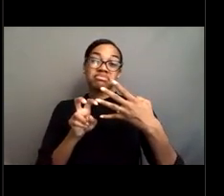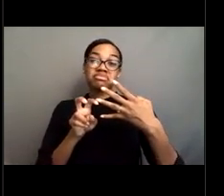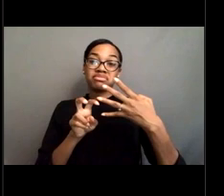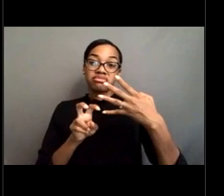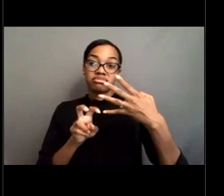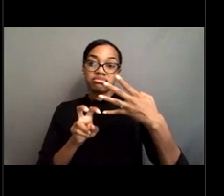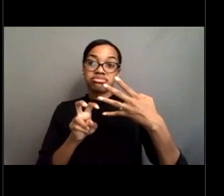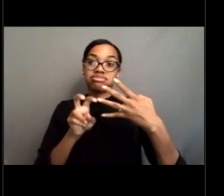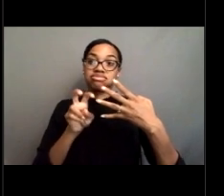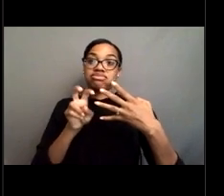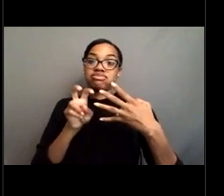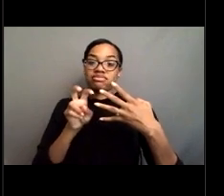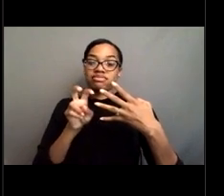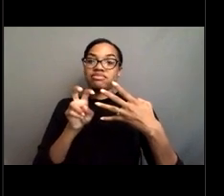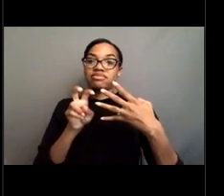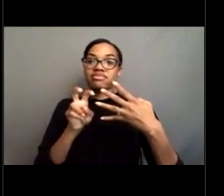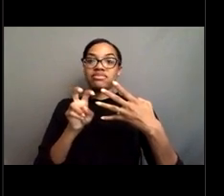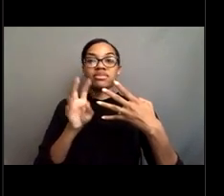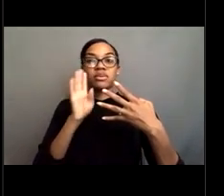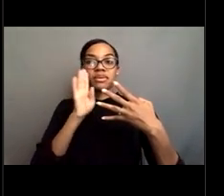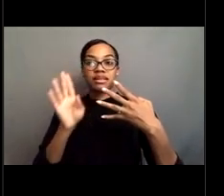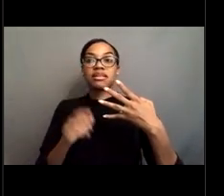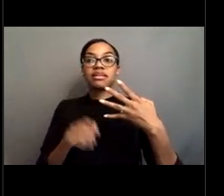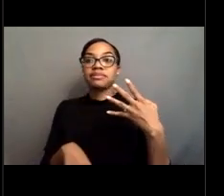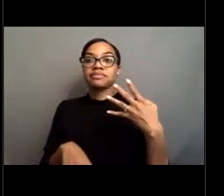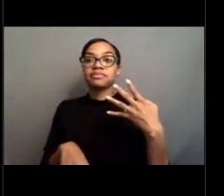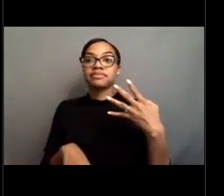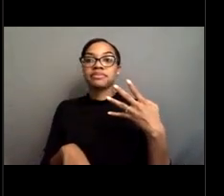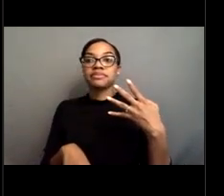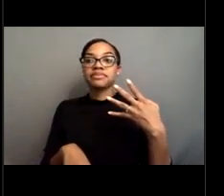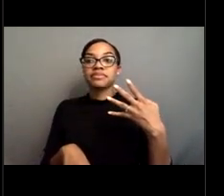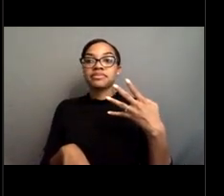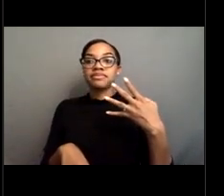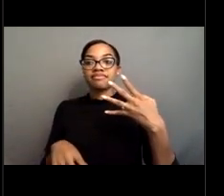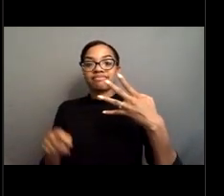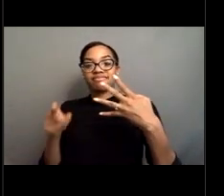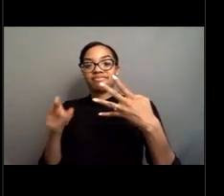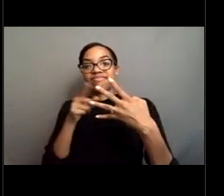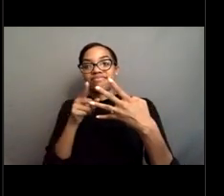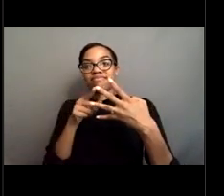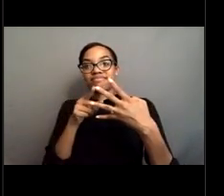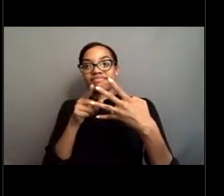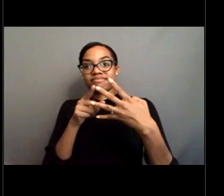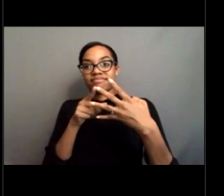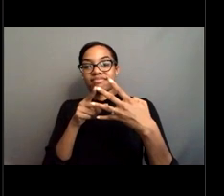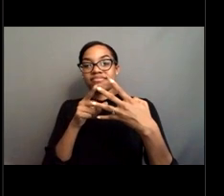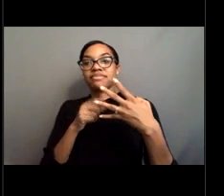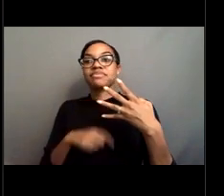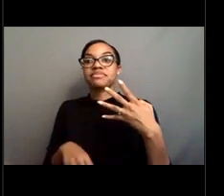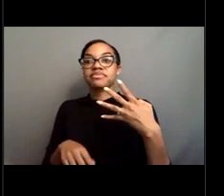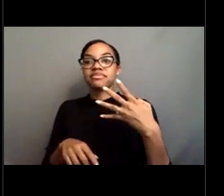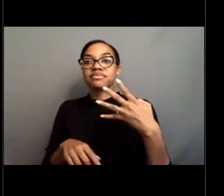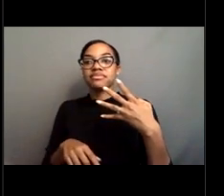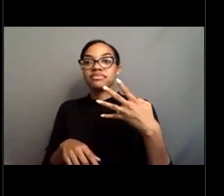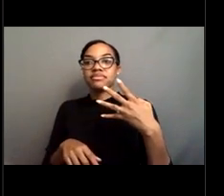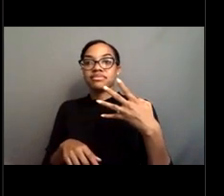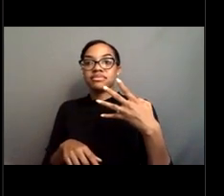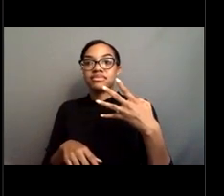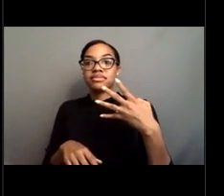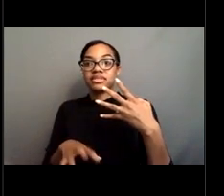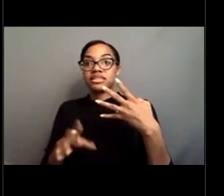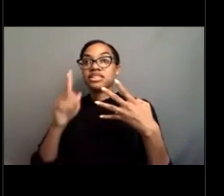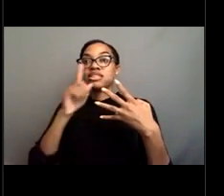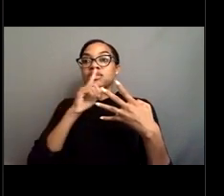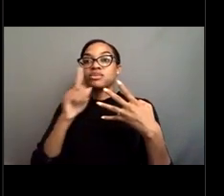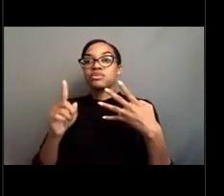through the stratosphere, if it's a really good balloon launch. But the layer that we're trying to measure the most is the troposphere,